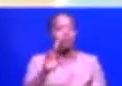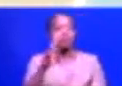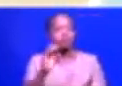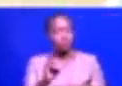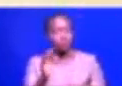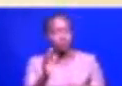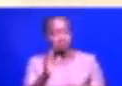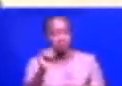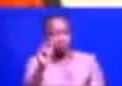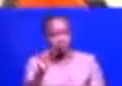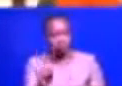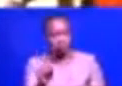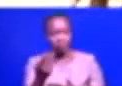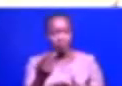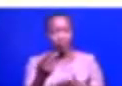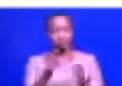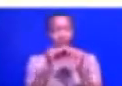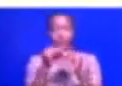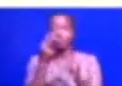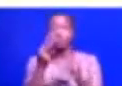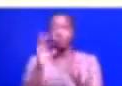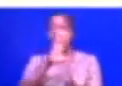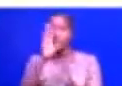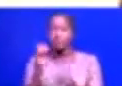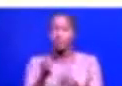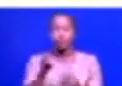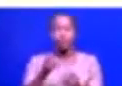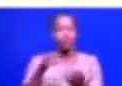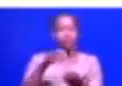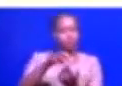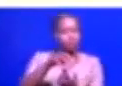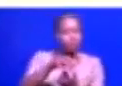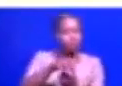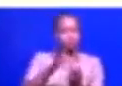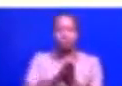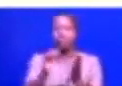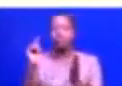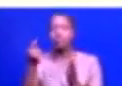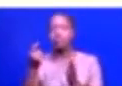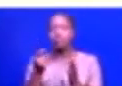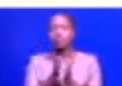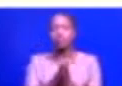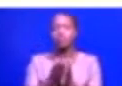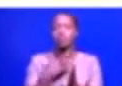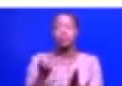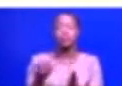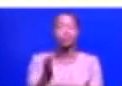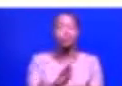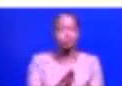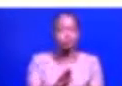is basically Tier 2 African Basketball Championships, and how we, you know, Kenya can reclaim its place back at the